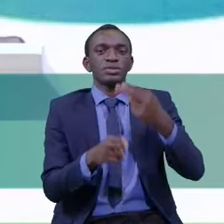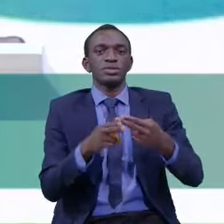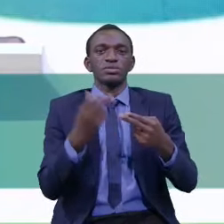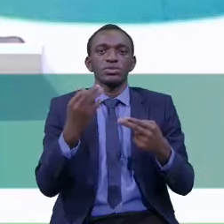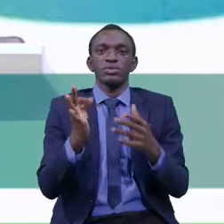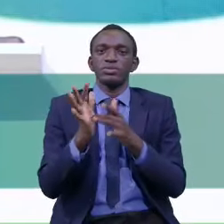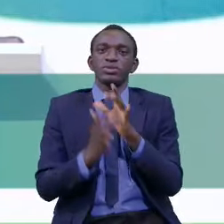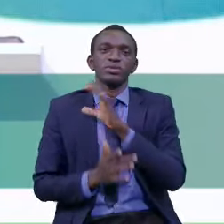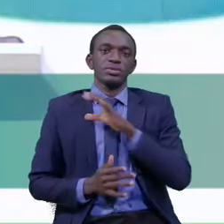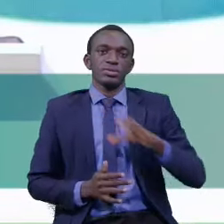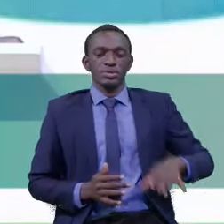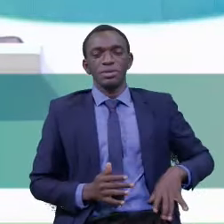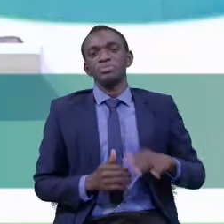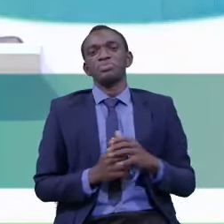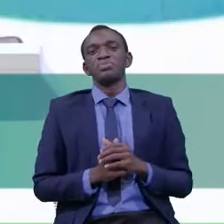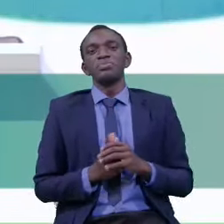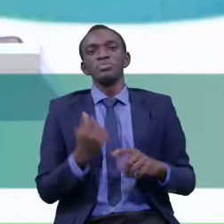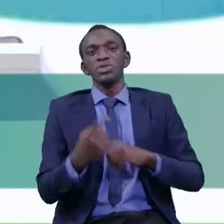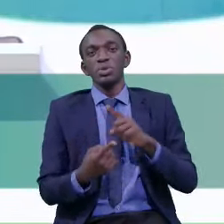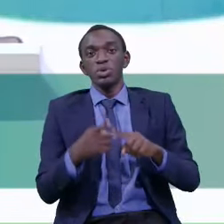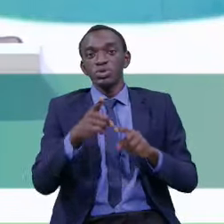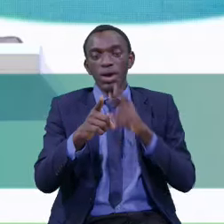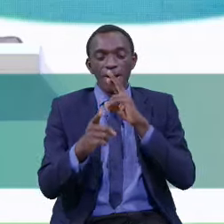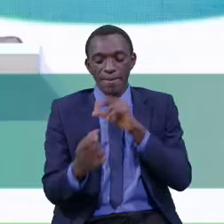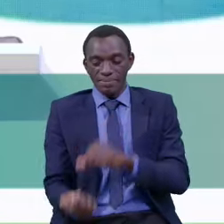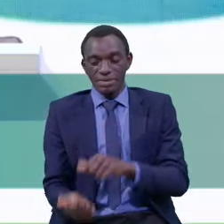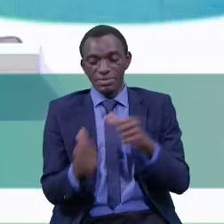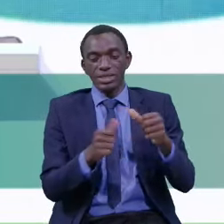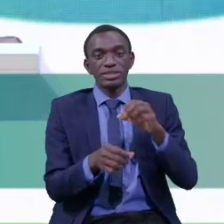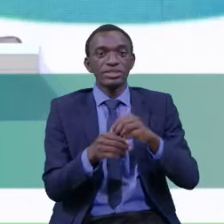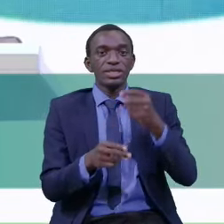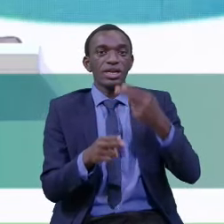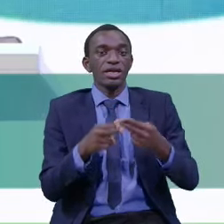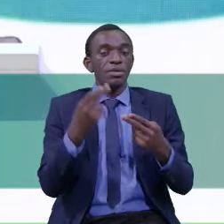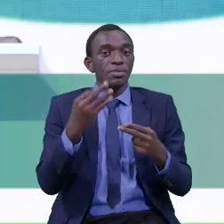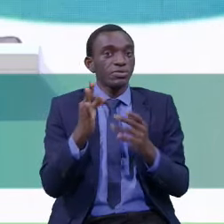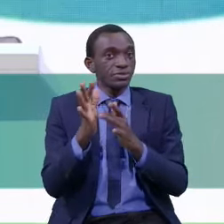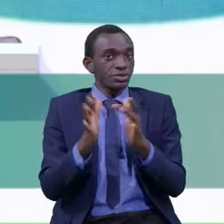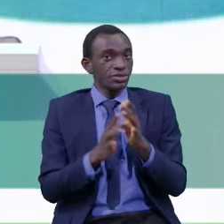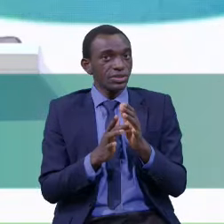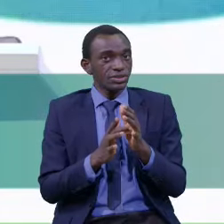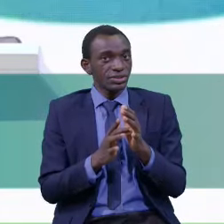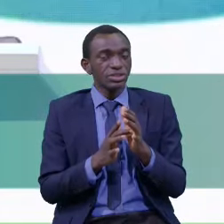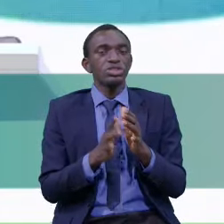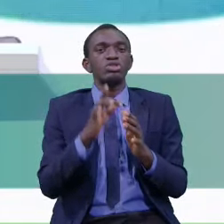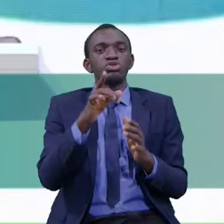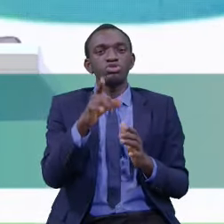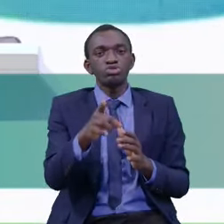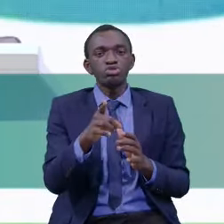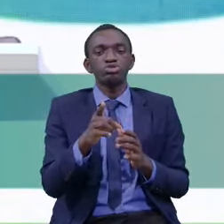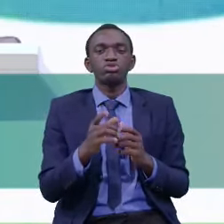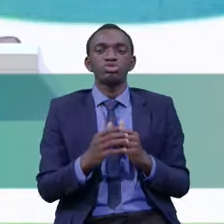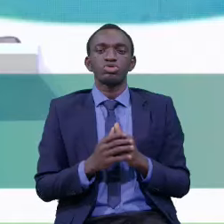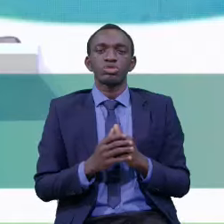Christ. When you are baptized in the name of Jesus Christ, you're saying, I believe in